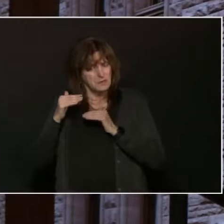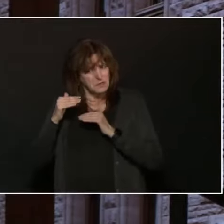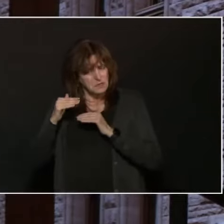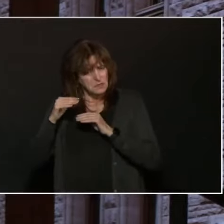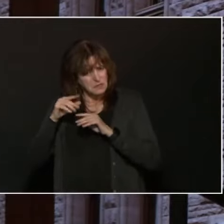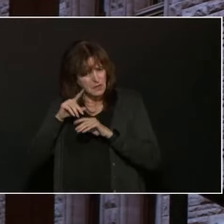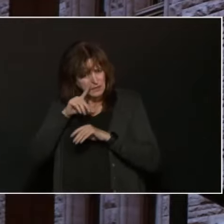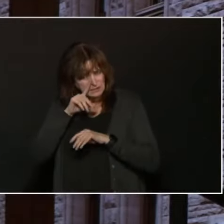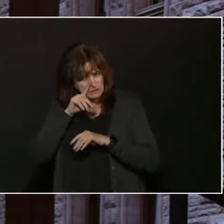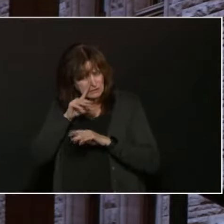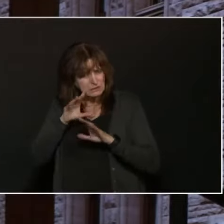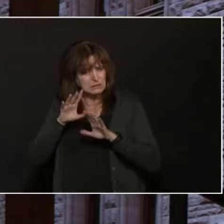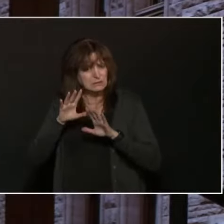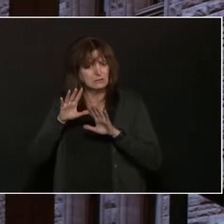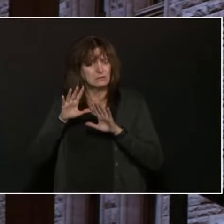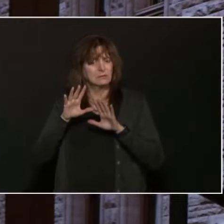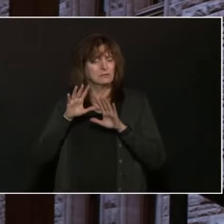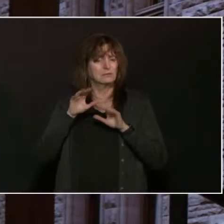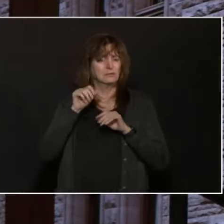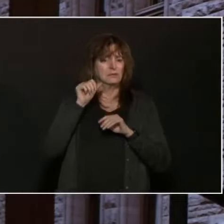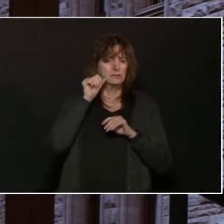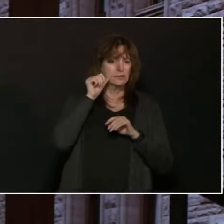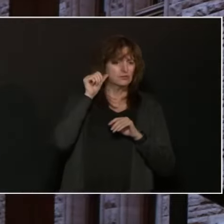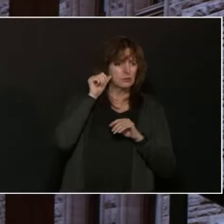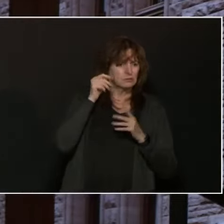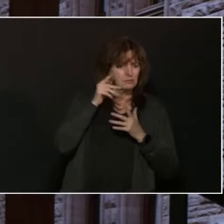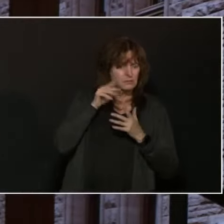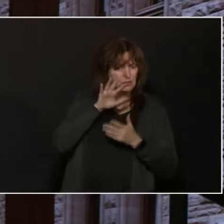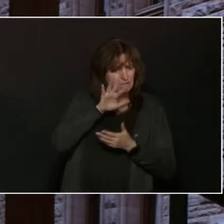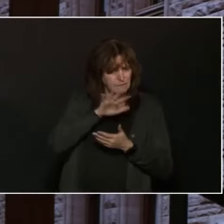we had 55,191 tests done. Today,